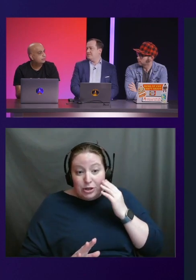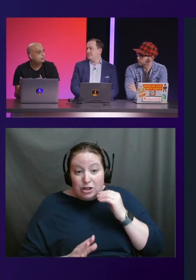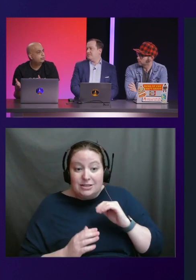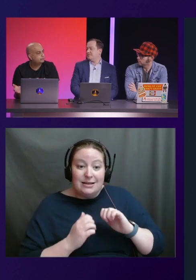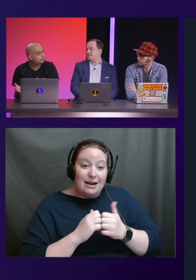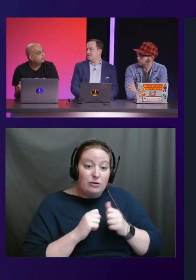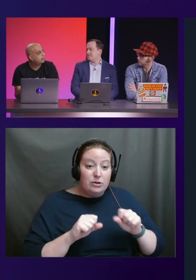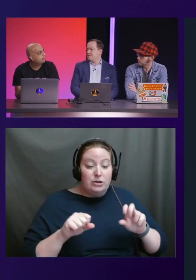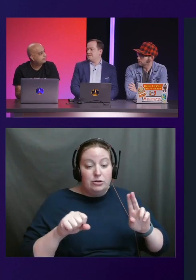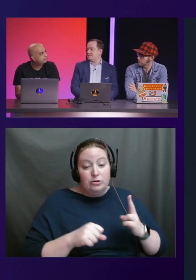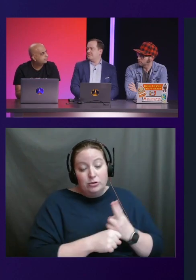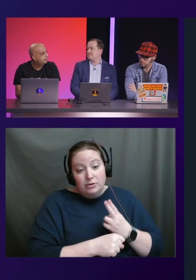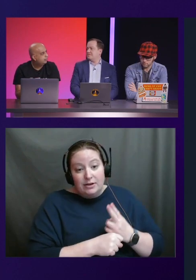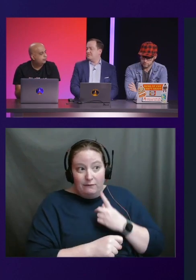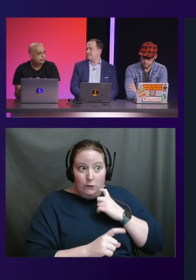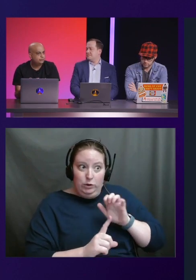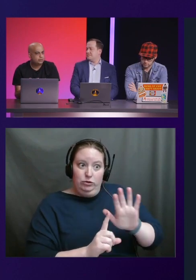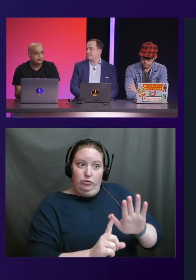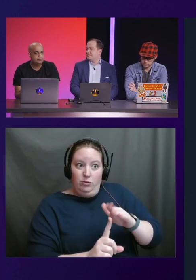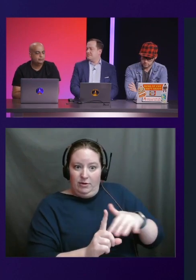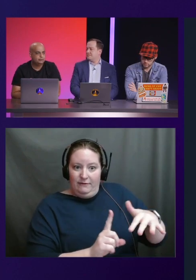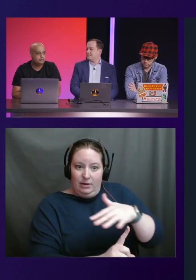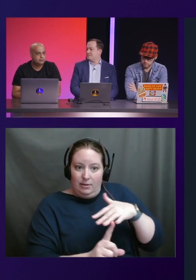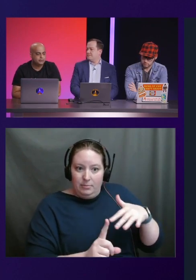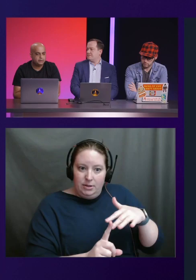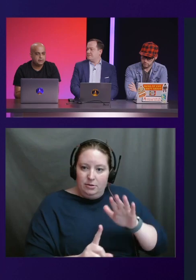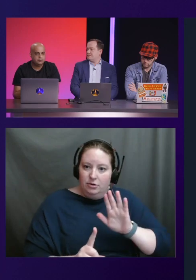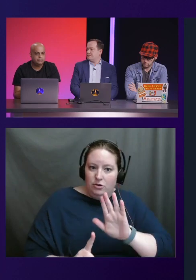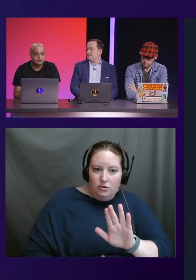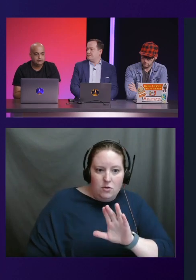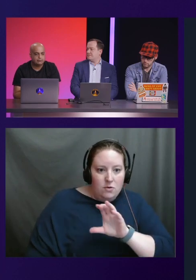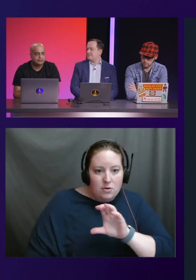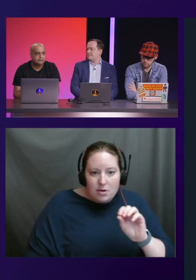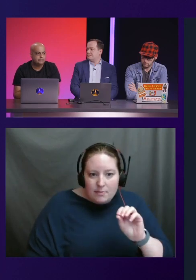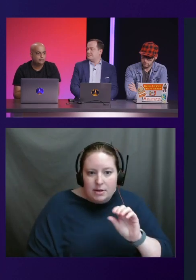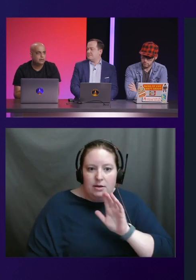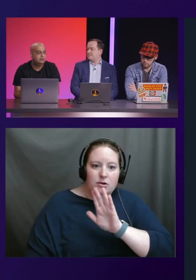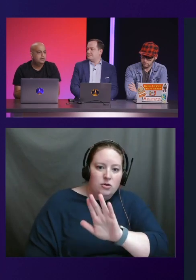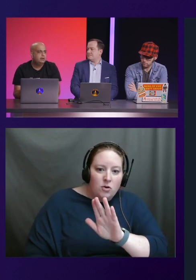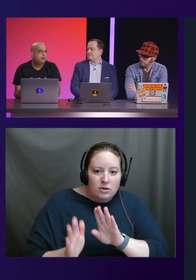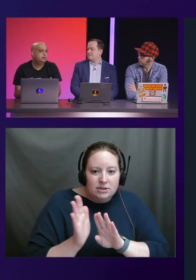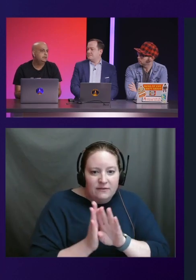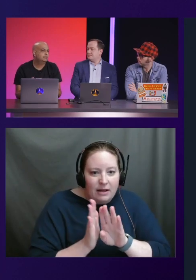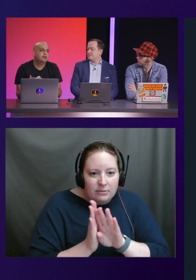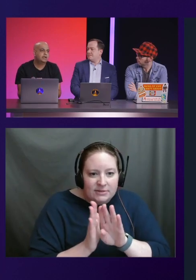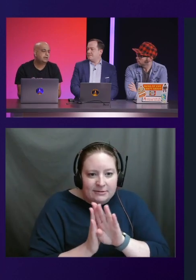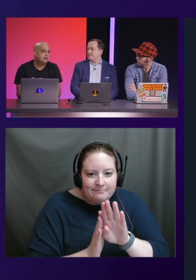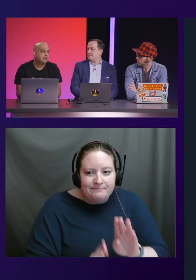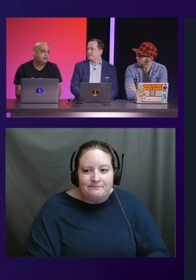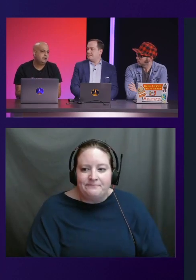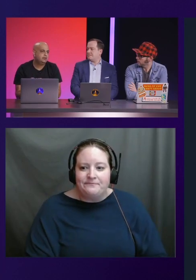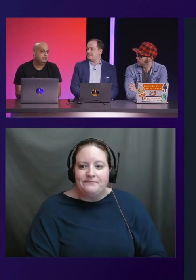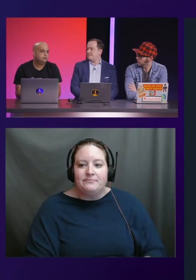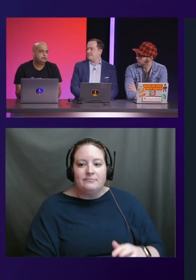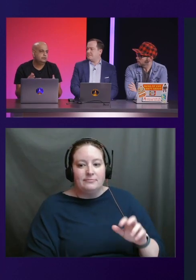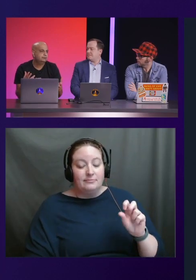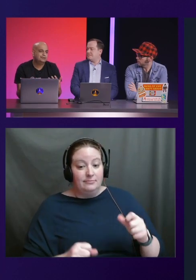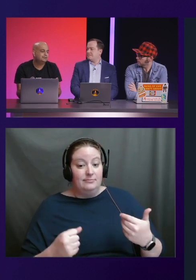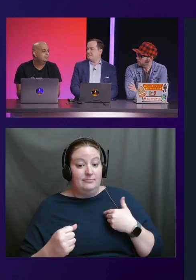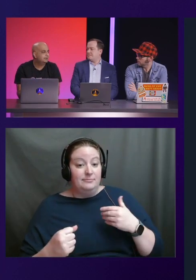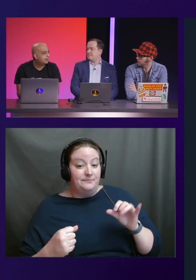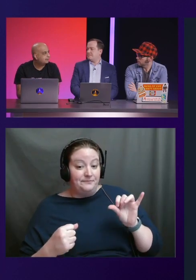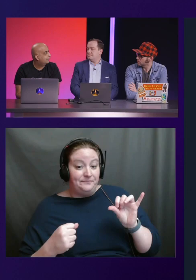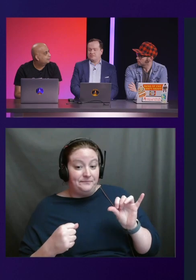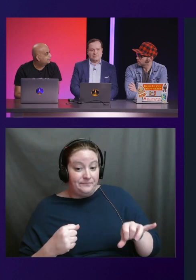for within what your environment is, or what your company or what your development is as well. And so they get that, and then